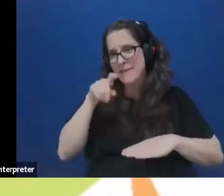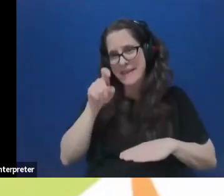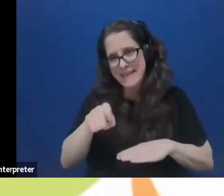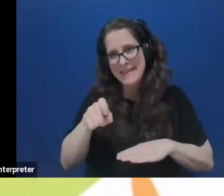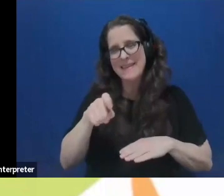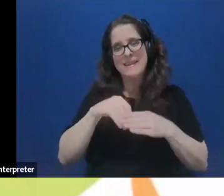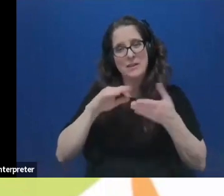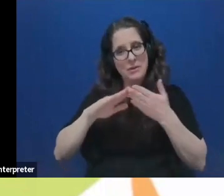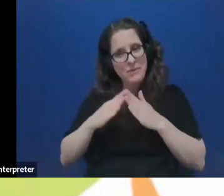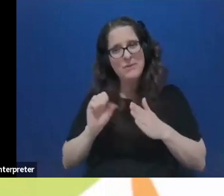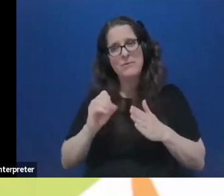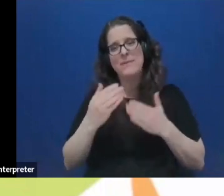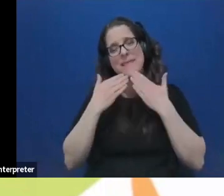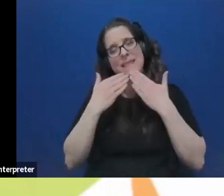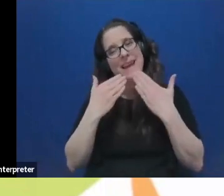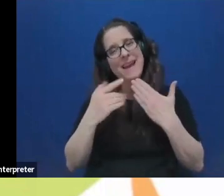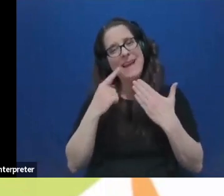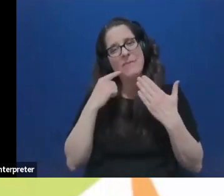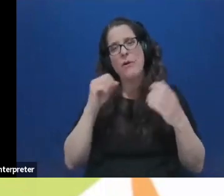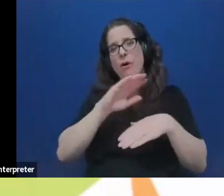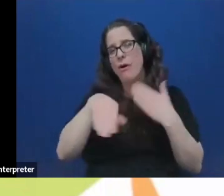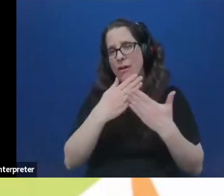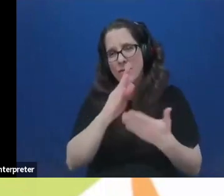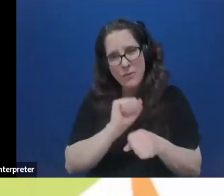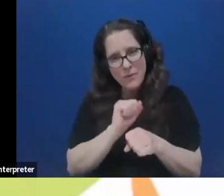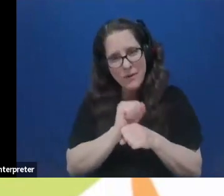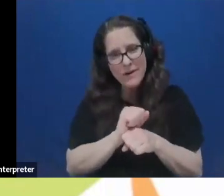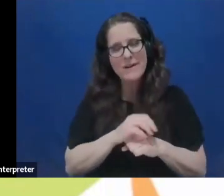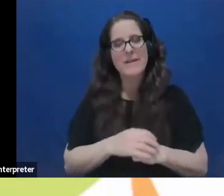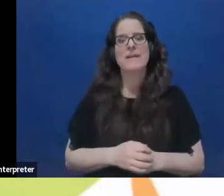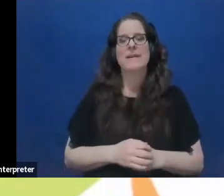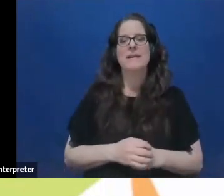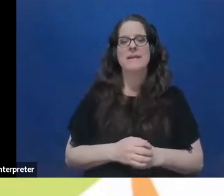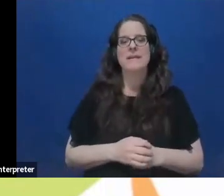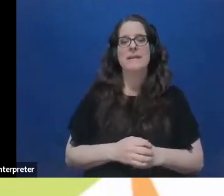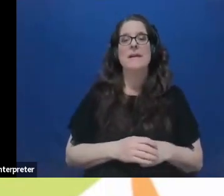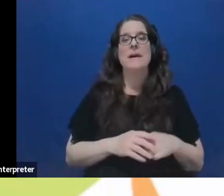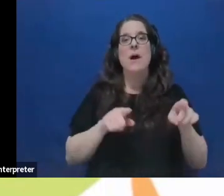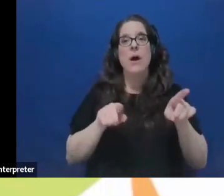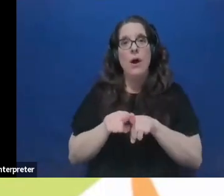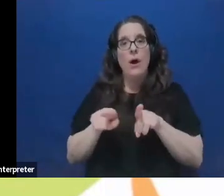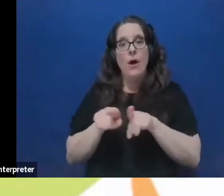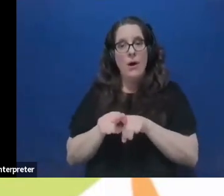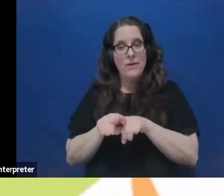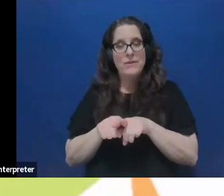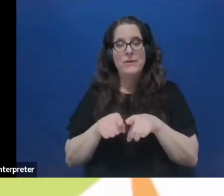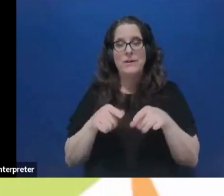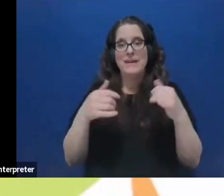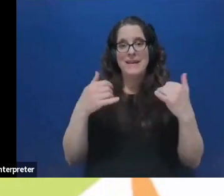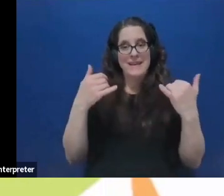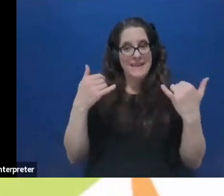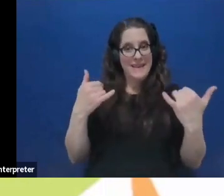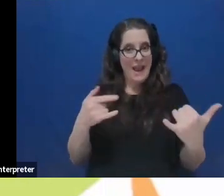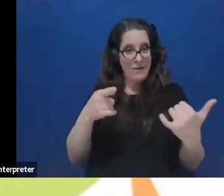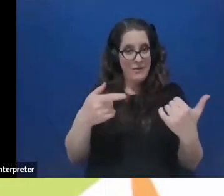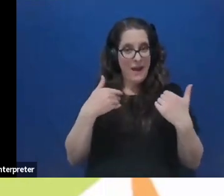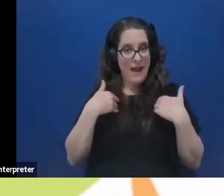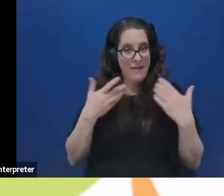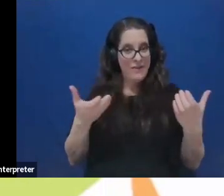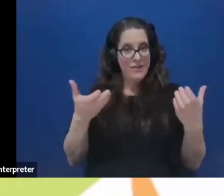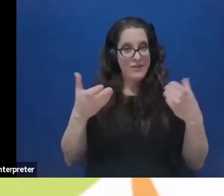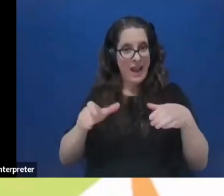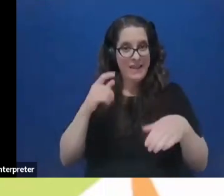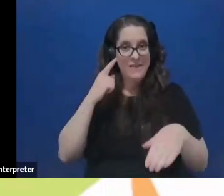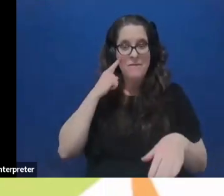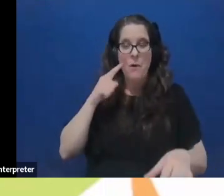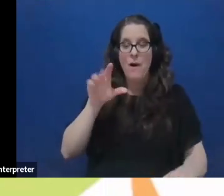thank you for all of your work. Also, here is your chance for the February Transition